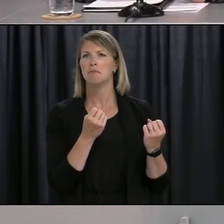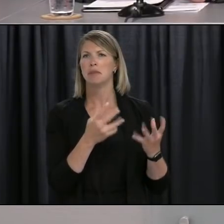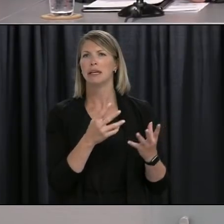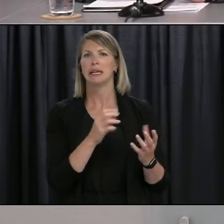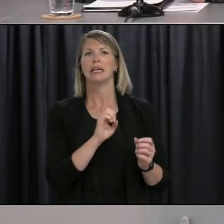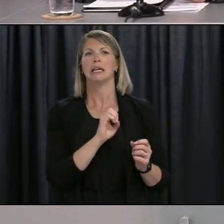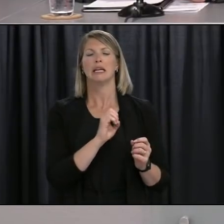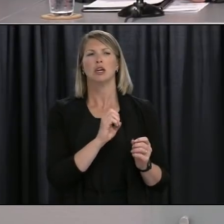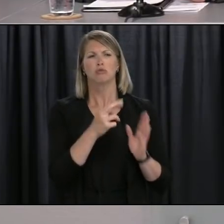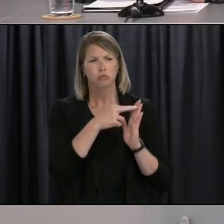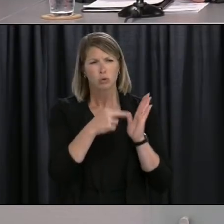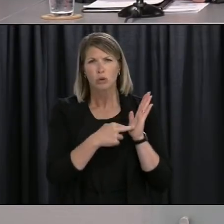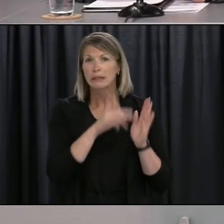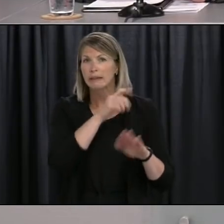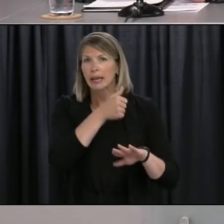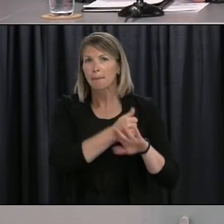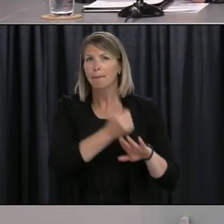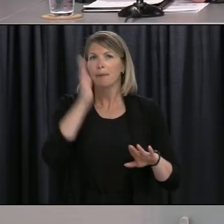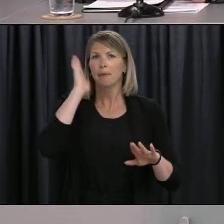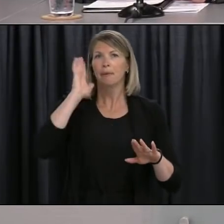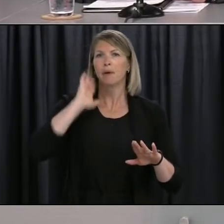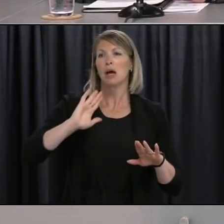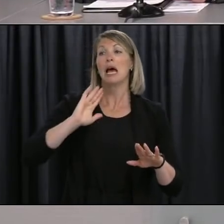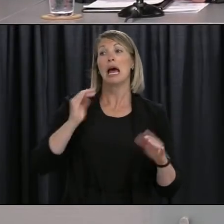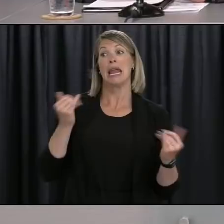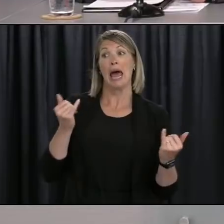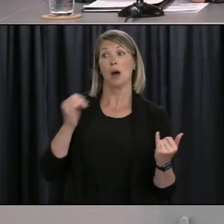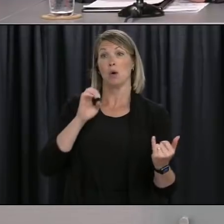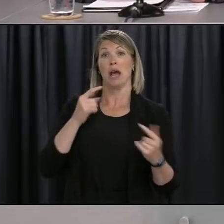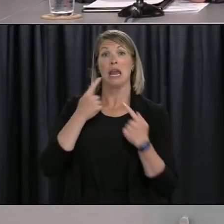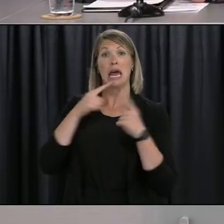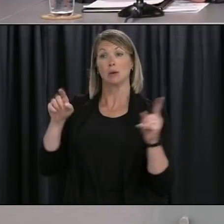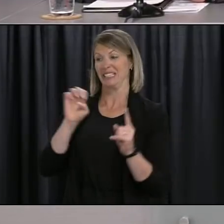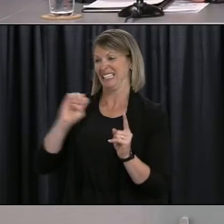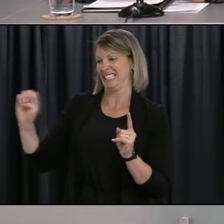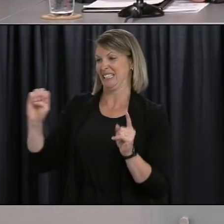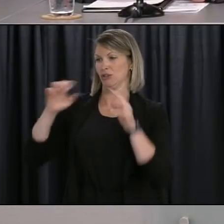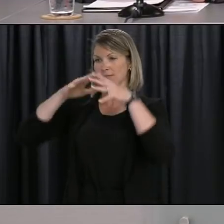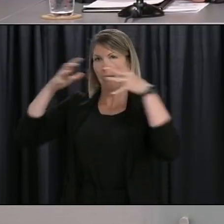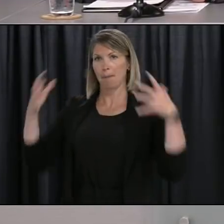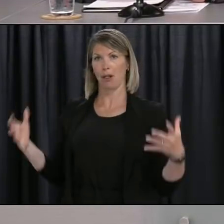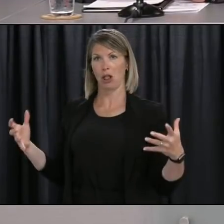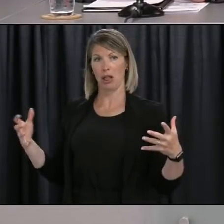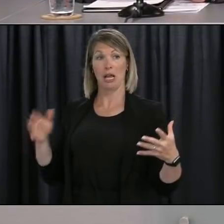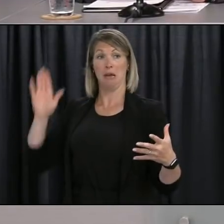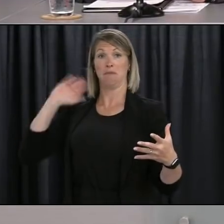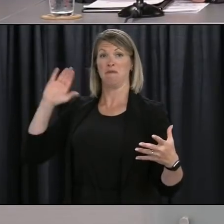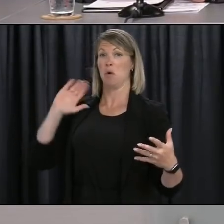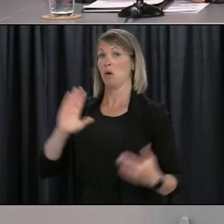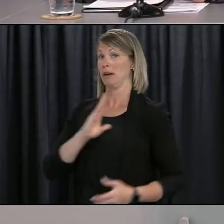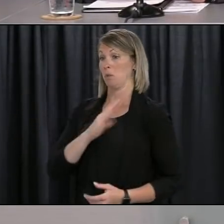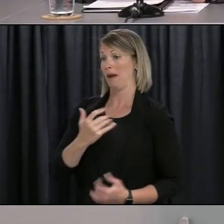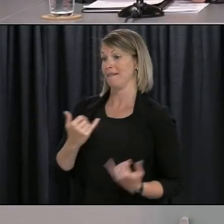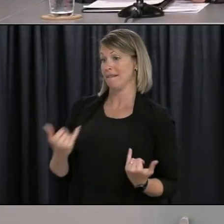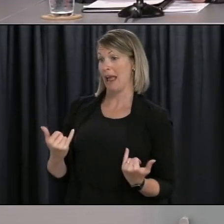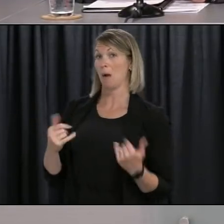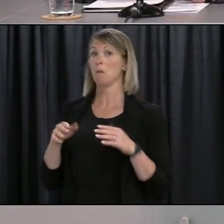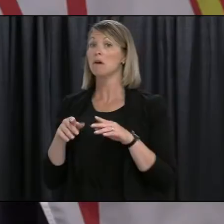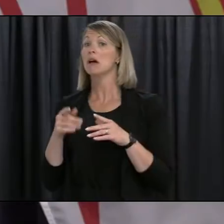bubble that's been announced today. I'm wondering if you could kind of detail your position on opening the Atlantic bubble